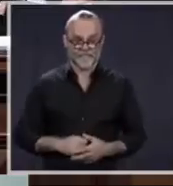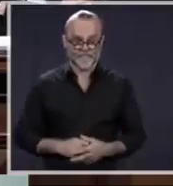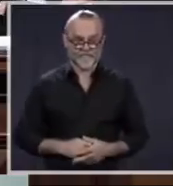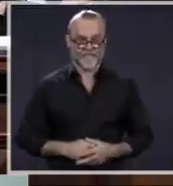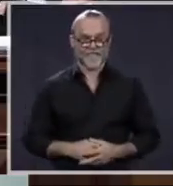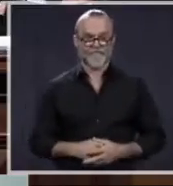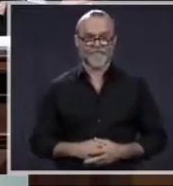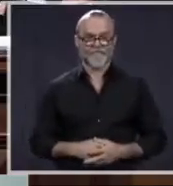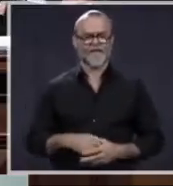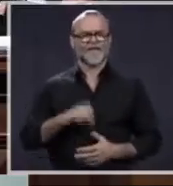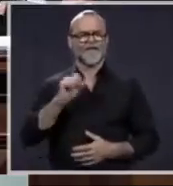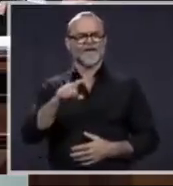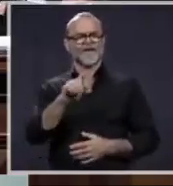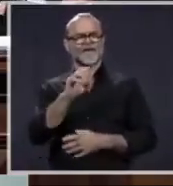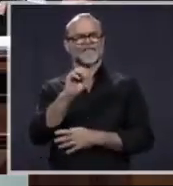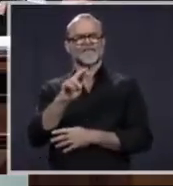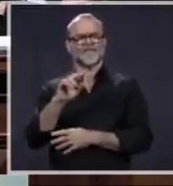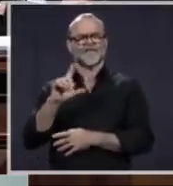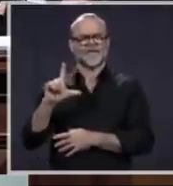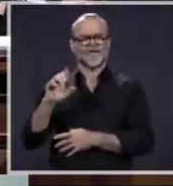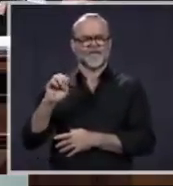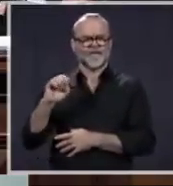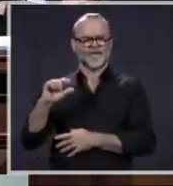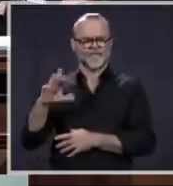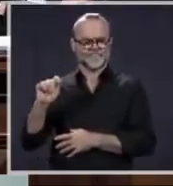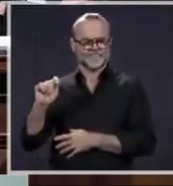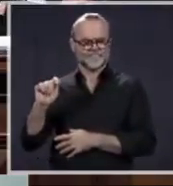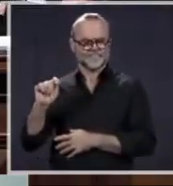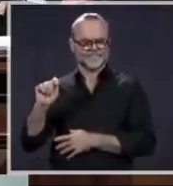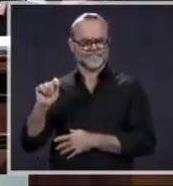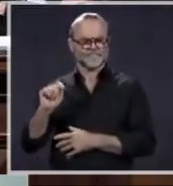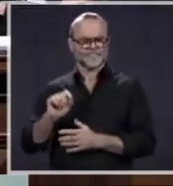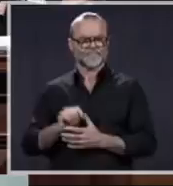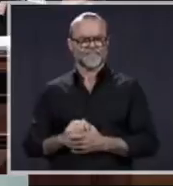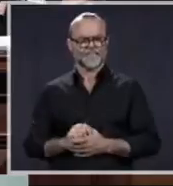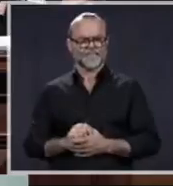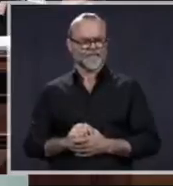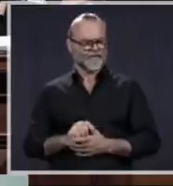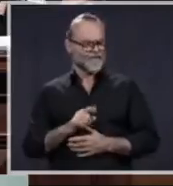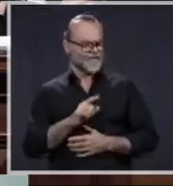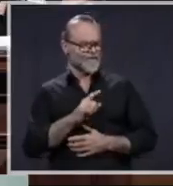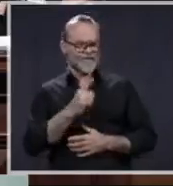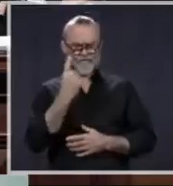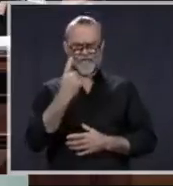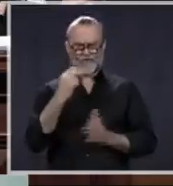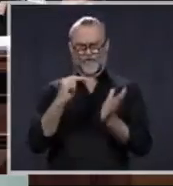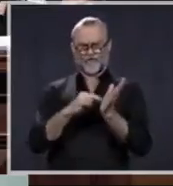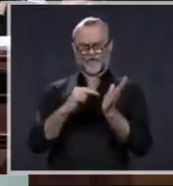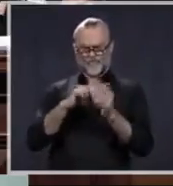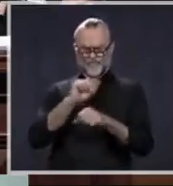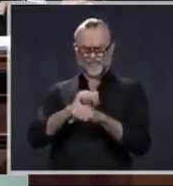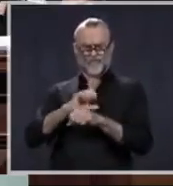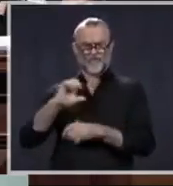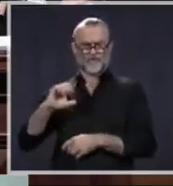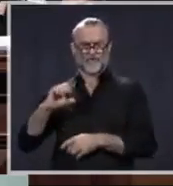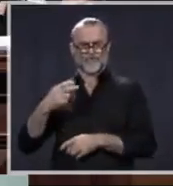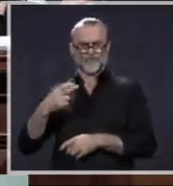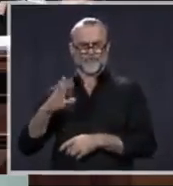was very angry. What kind of backlash do you think that may have on healthcare workers coming